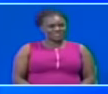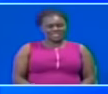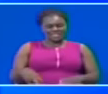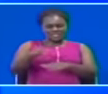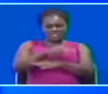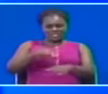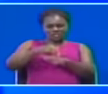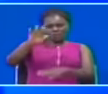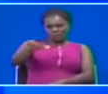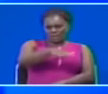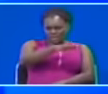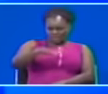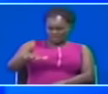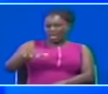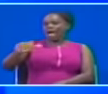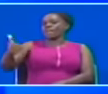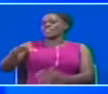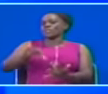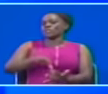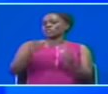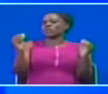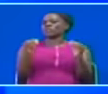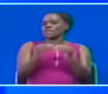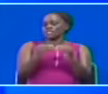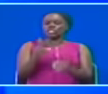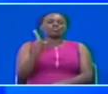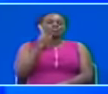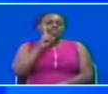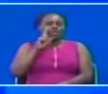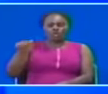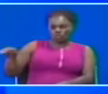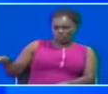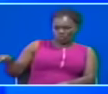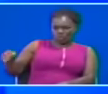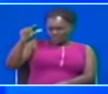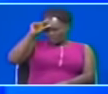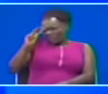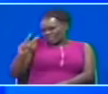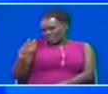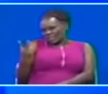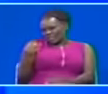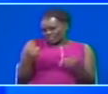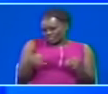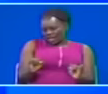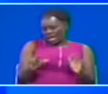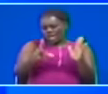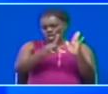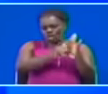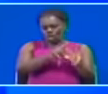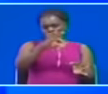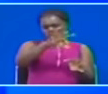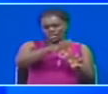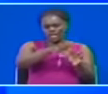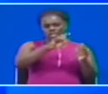Now, the National Assembly is set to hold another special sitting tomorrow morning as the government makes a second attempt to have the law on